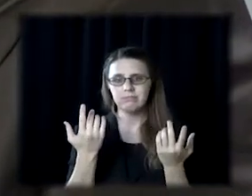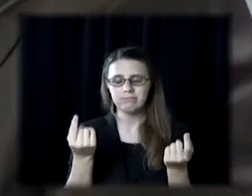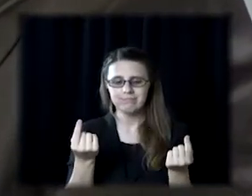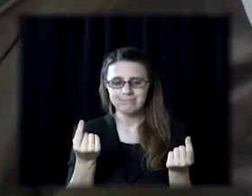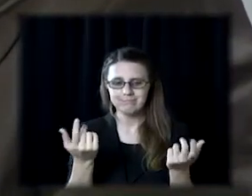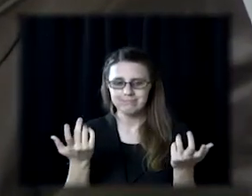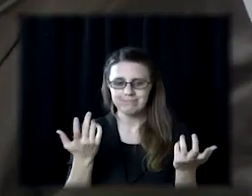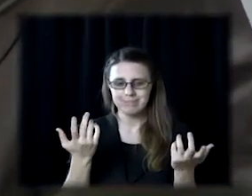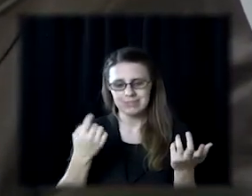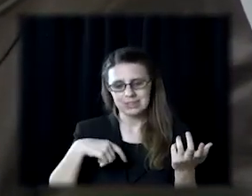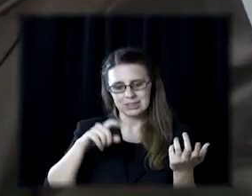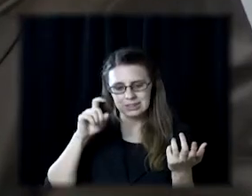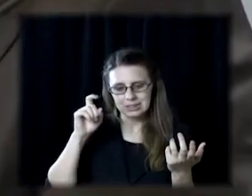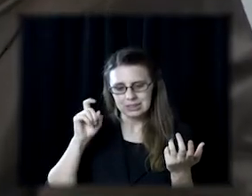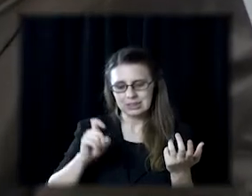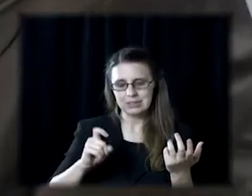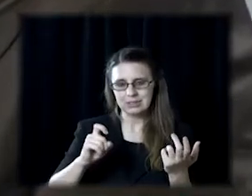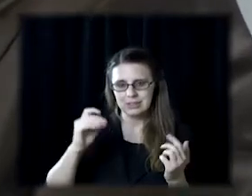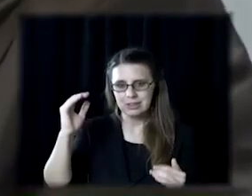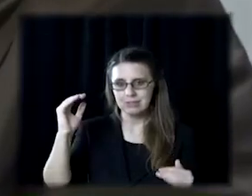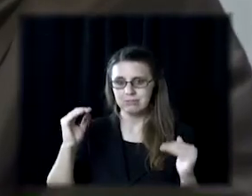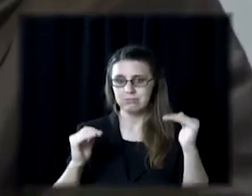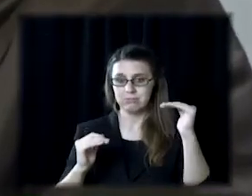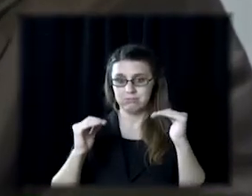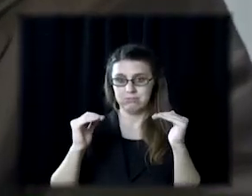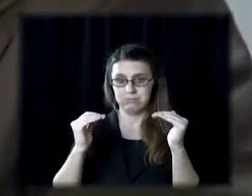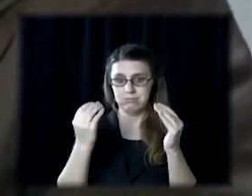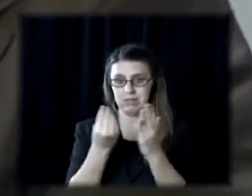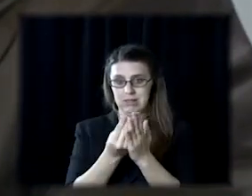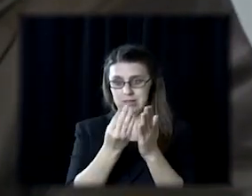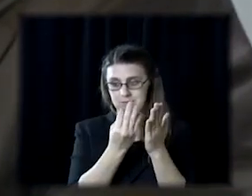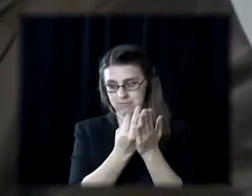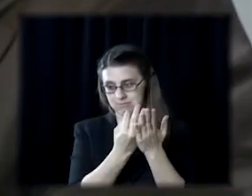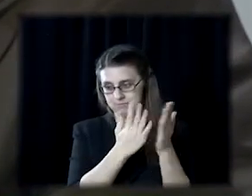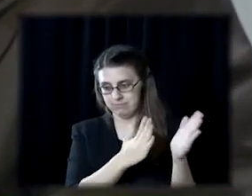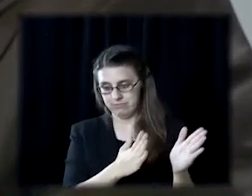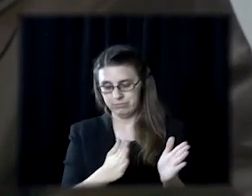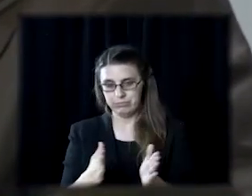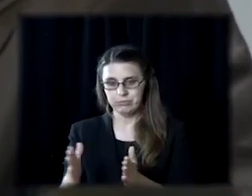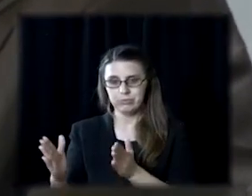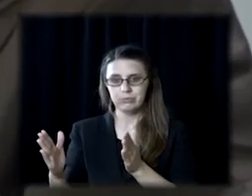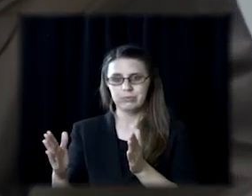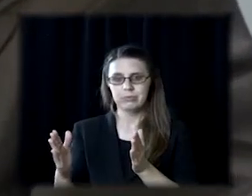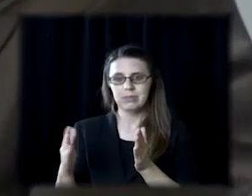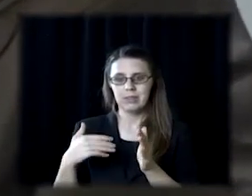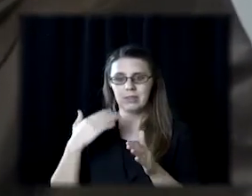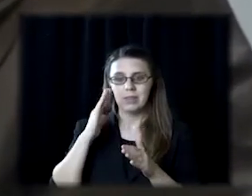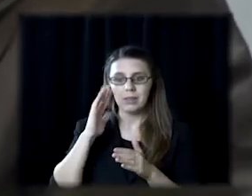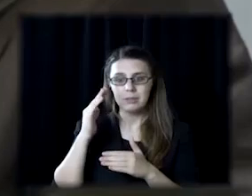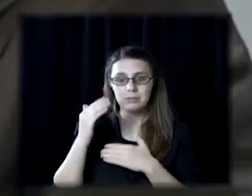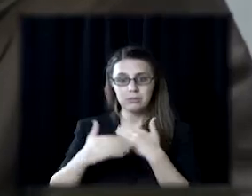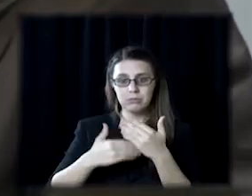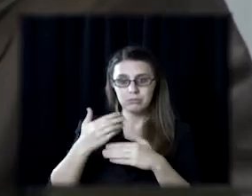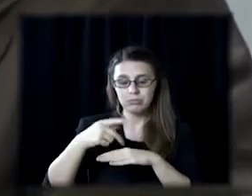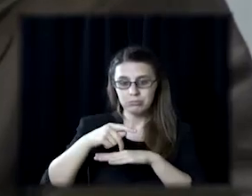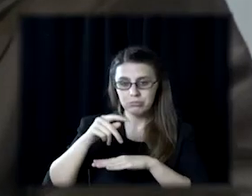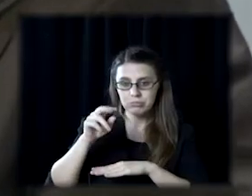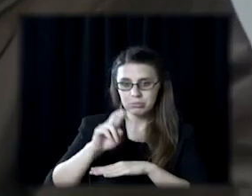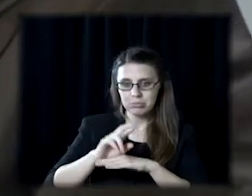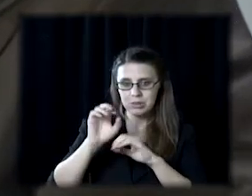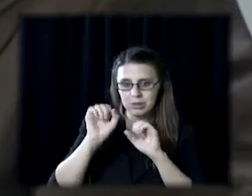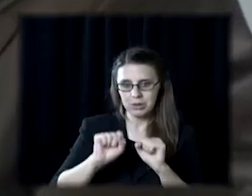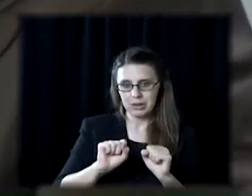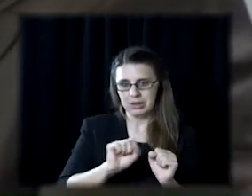a sustainable budget level that eventually allows the Commonwealth of Puerto Rico to return to the capital